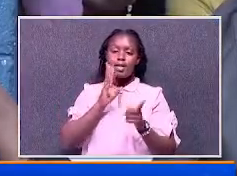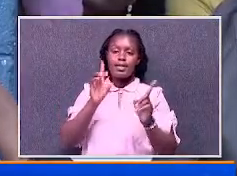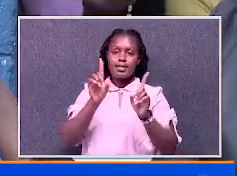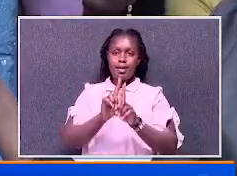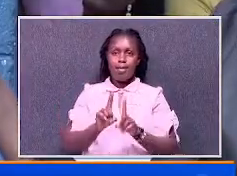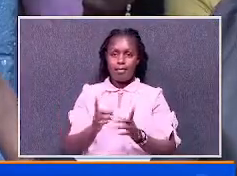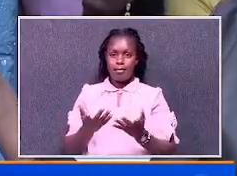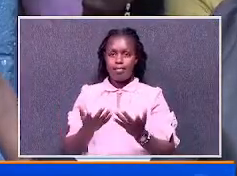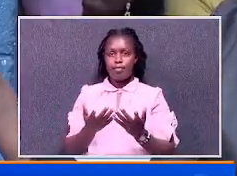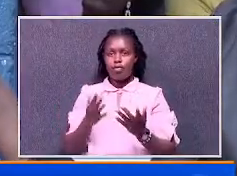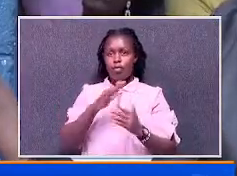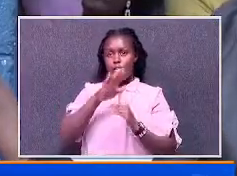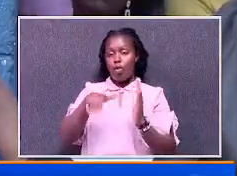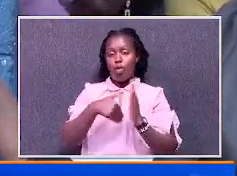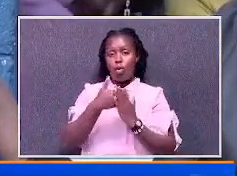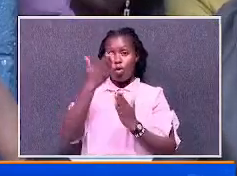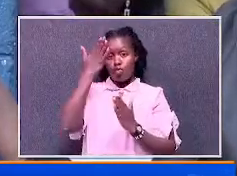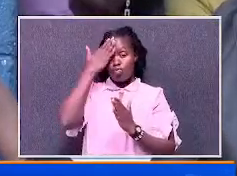all know,